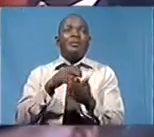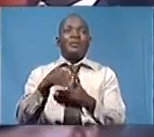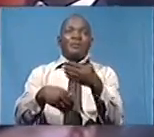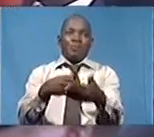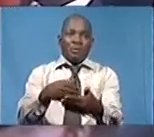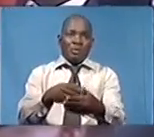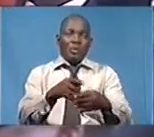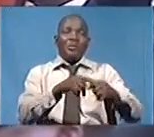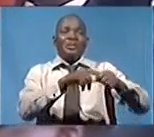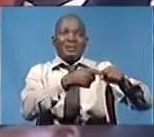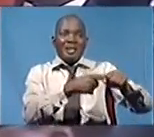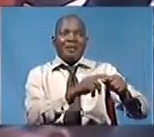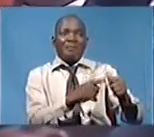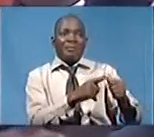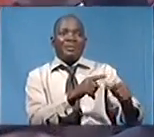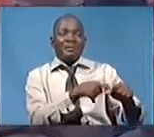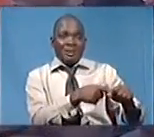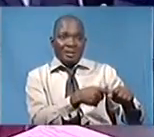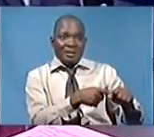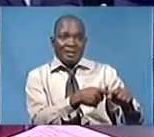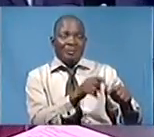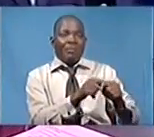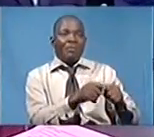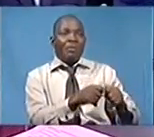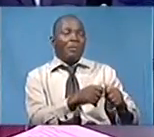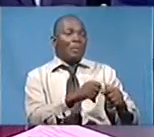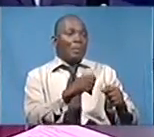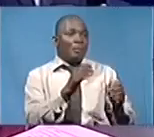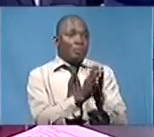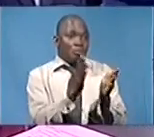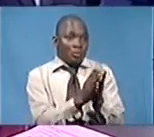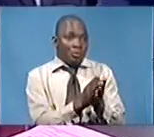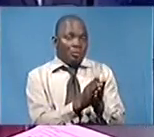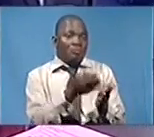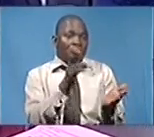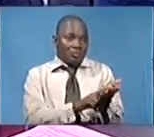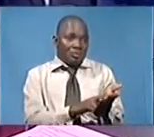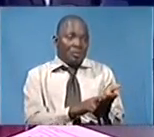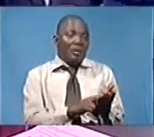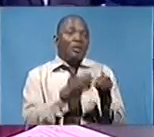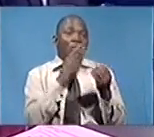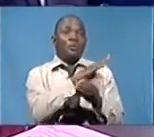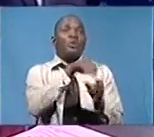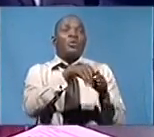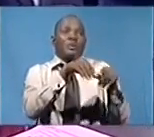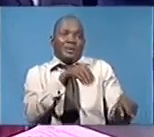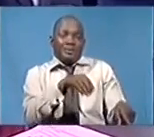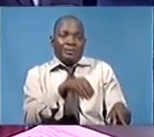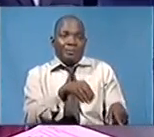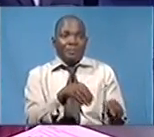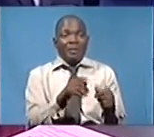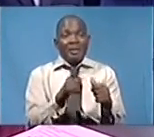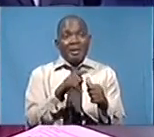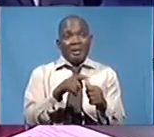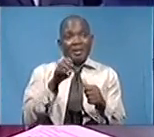It starts first with the biometric registration, by which biometric data is captured. And he